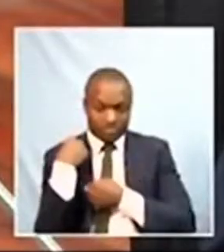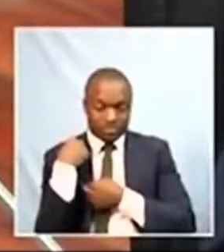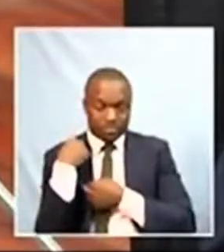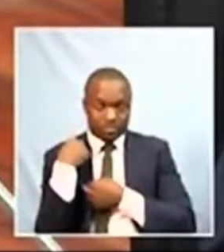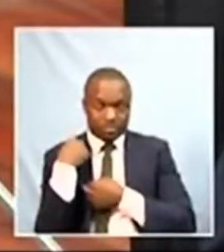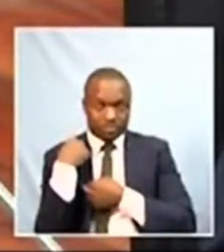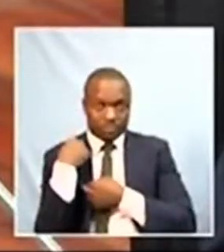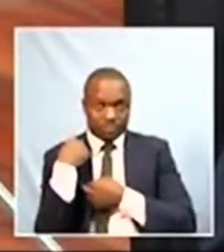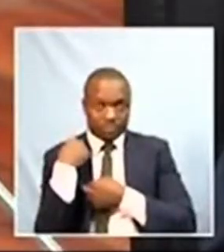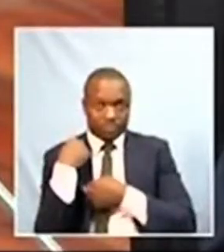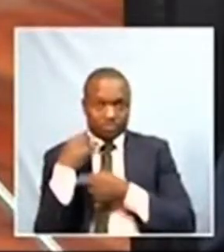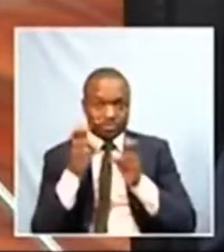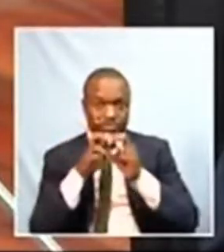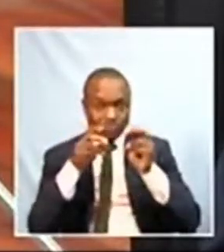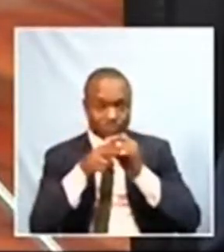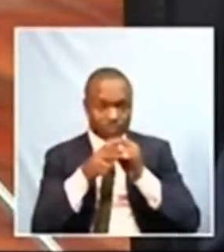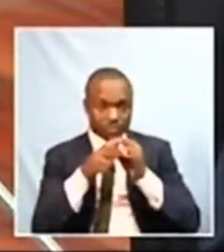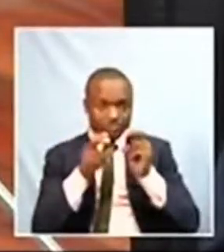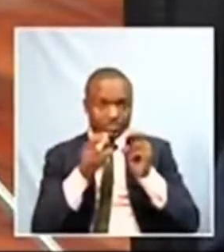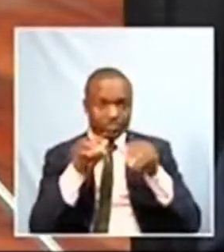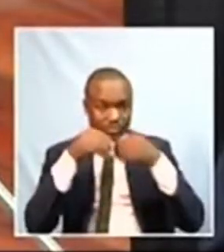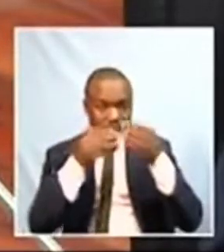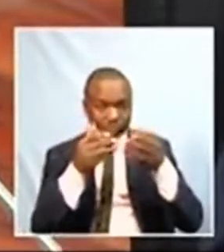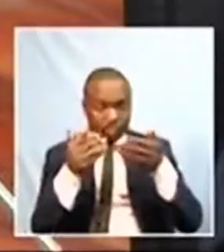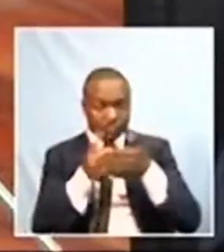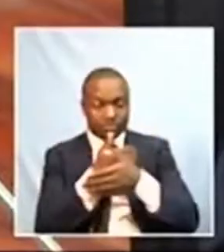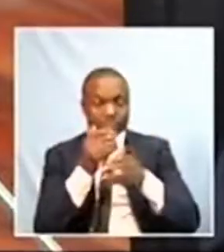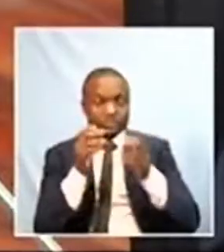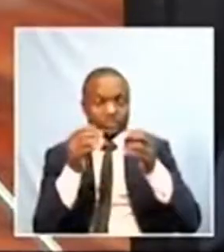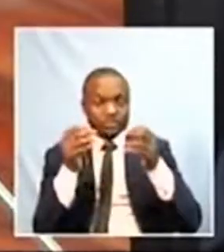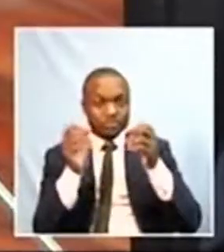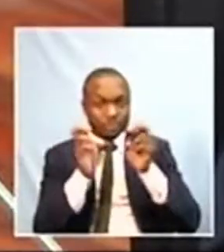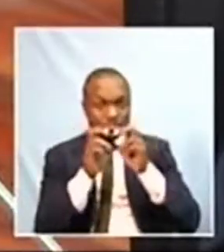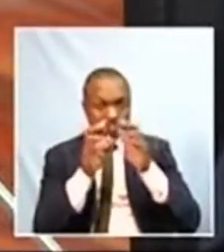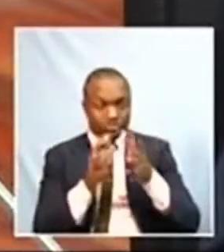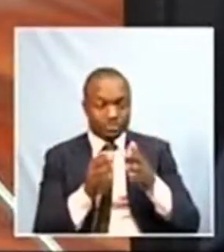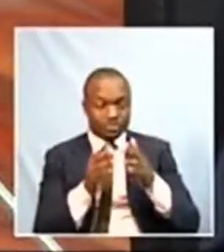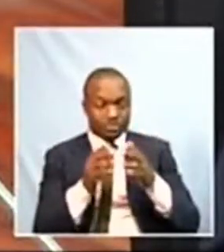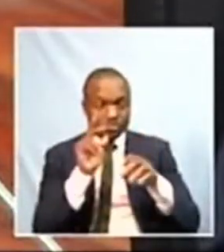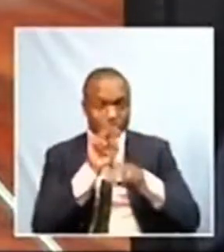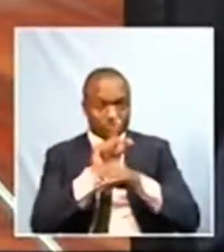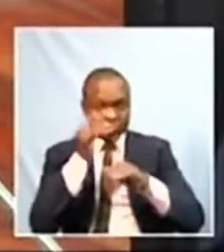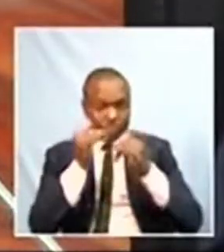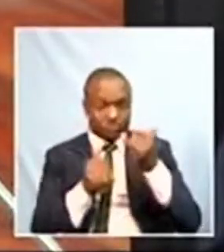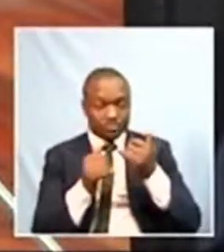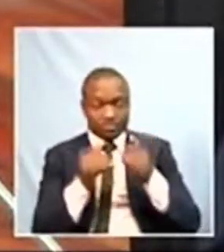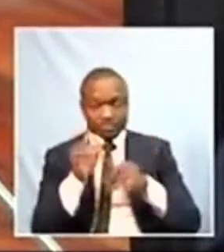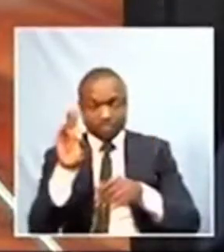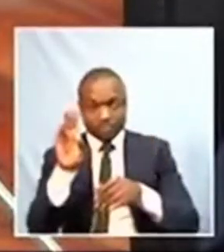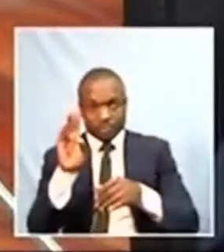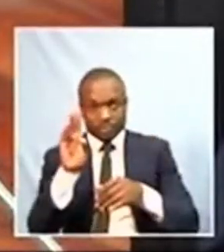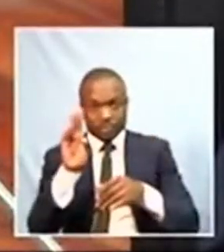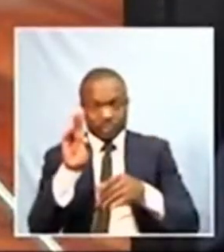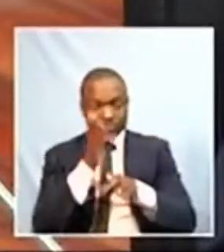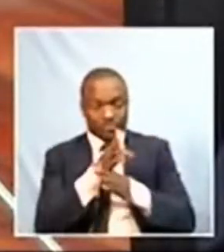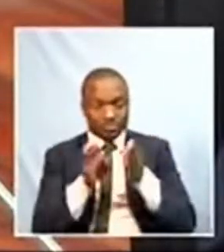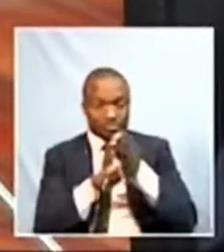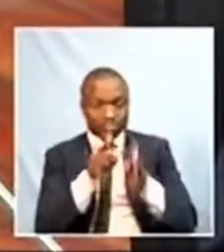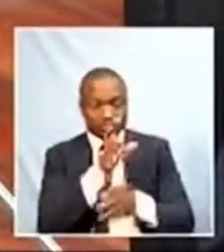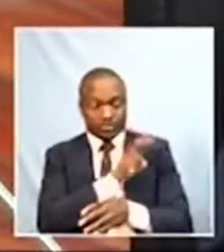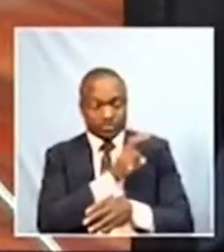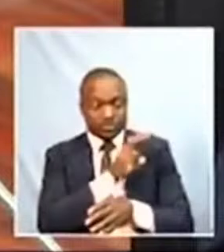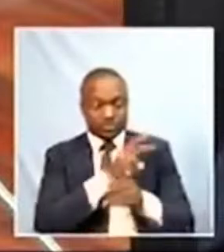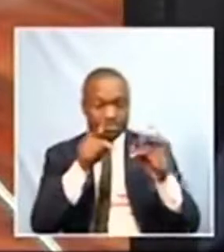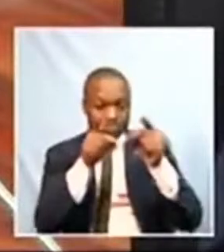the project is now complete. Serial number 7, construction of a police post at Nyengo Central